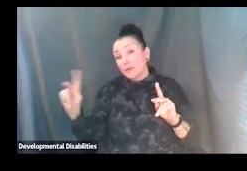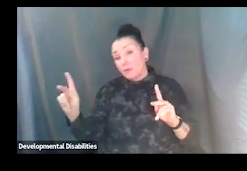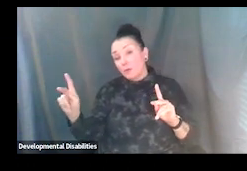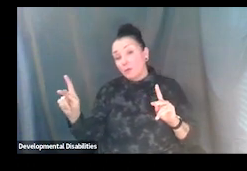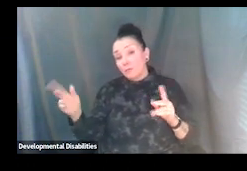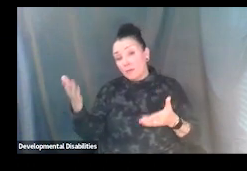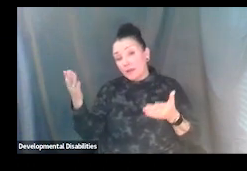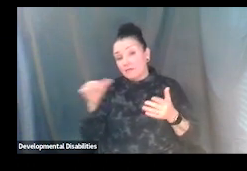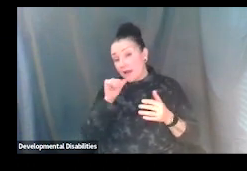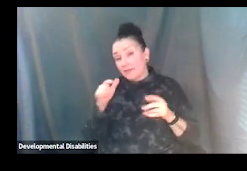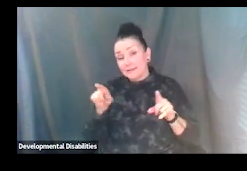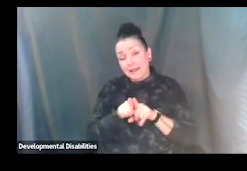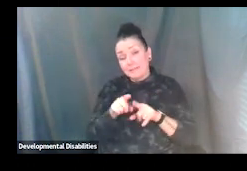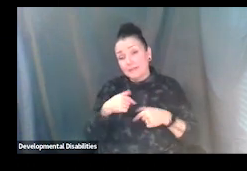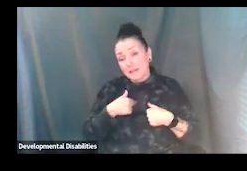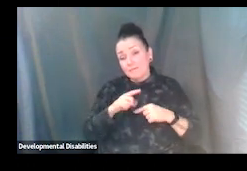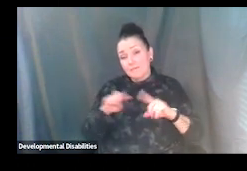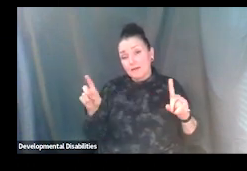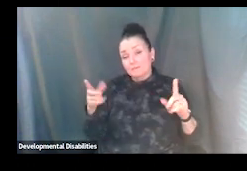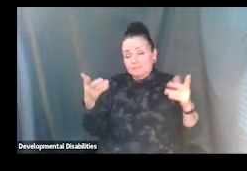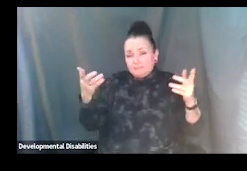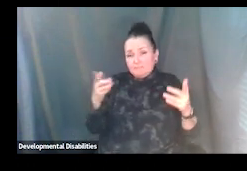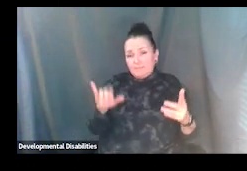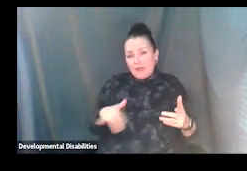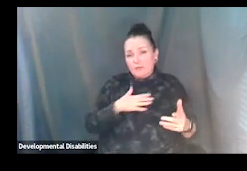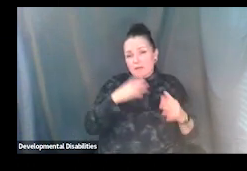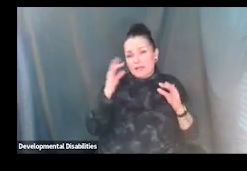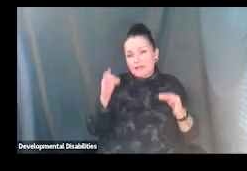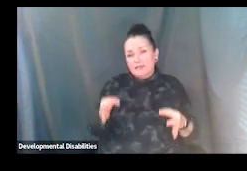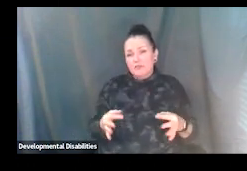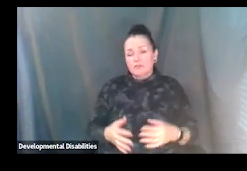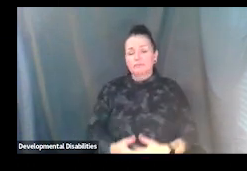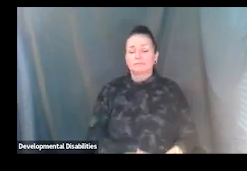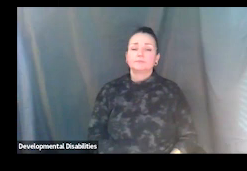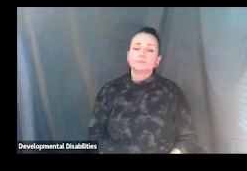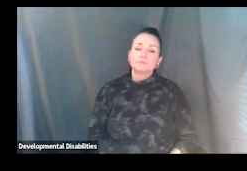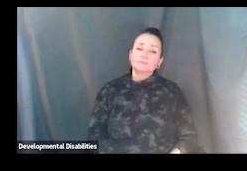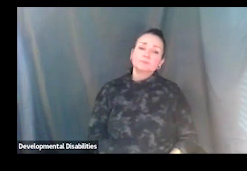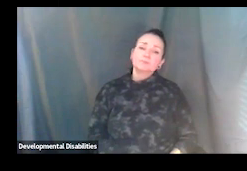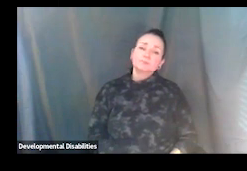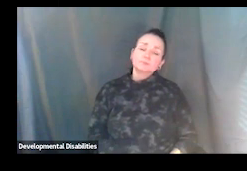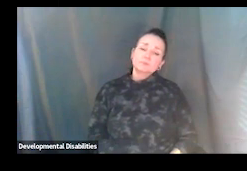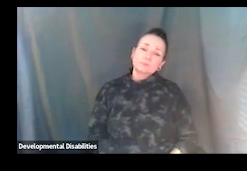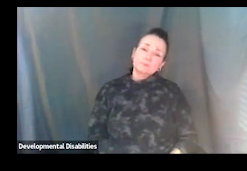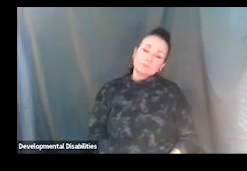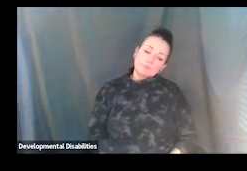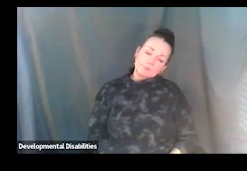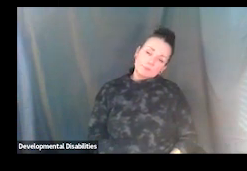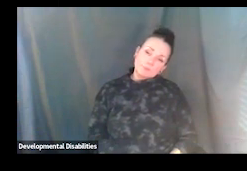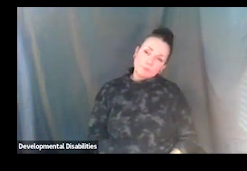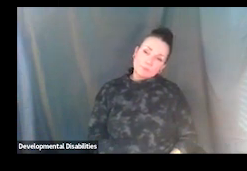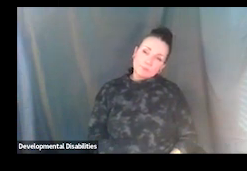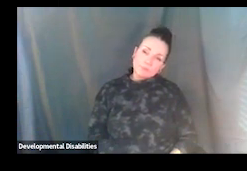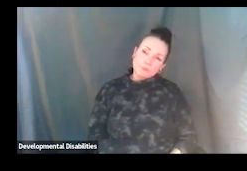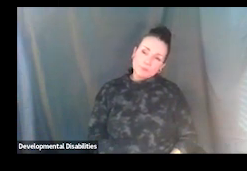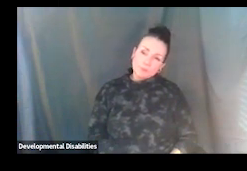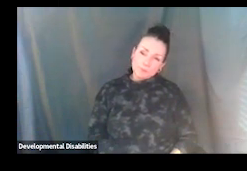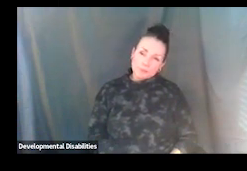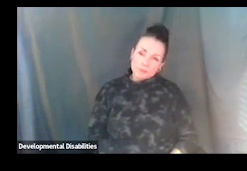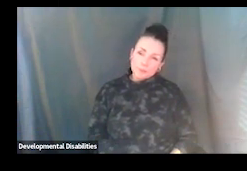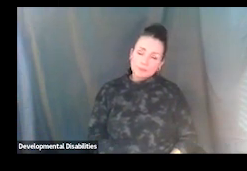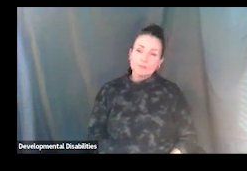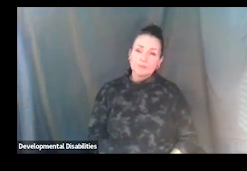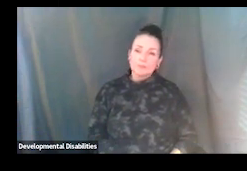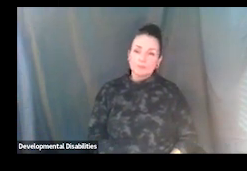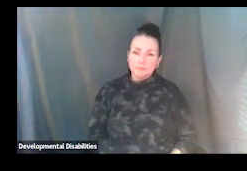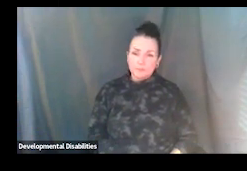Dr. McNeil, welcome. And all you have to do is unmute yourself. So Rob, just along that same